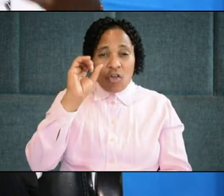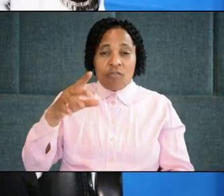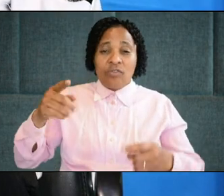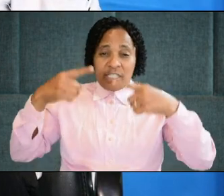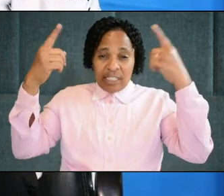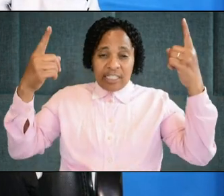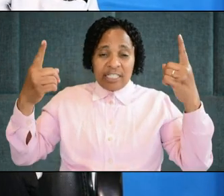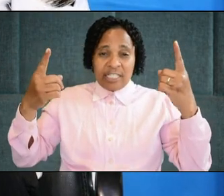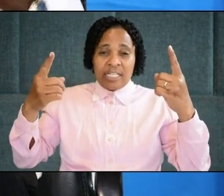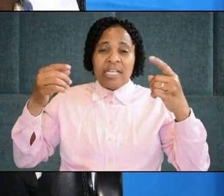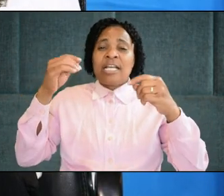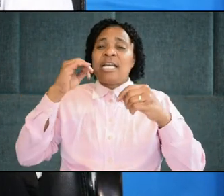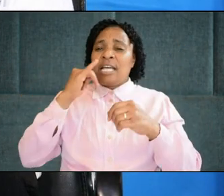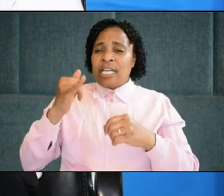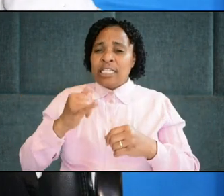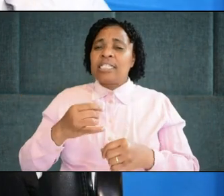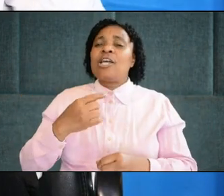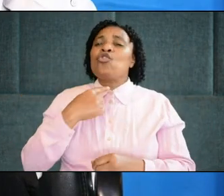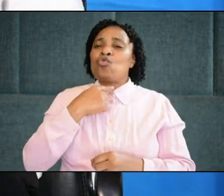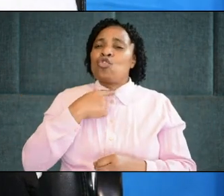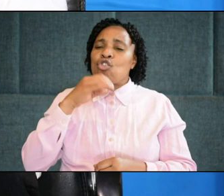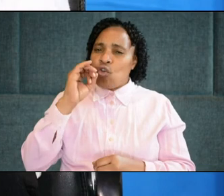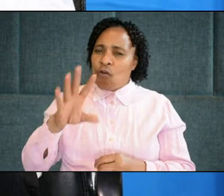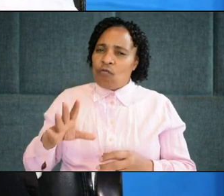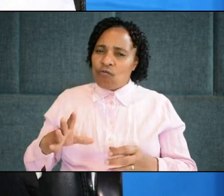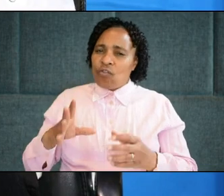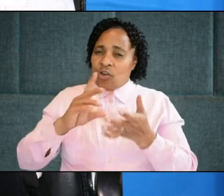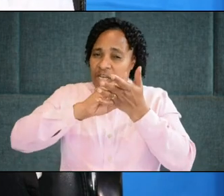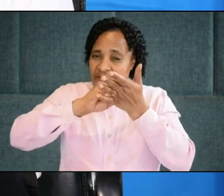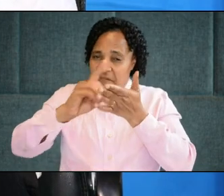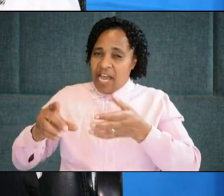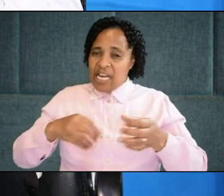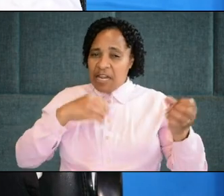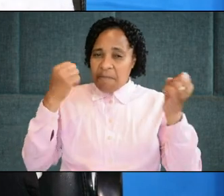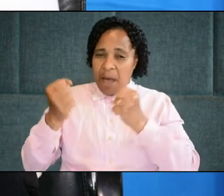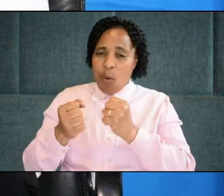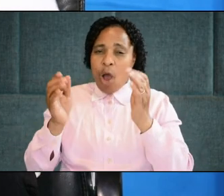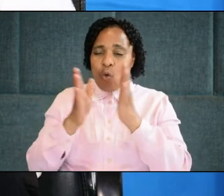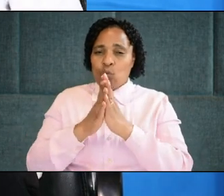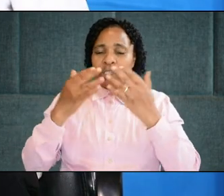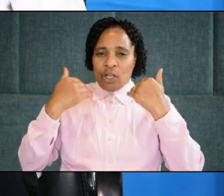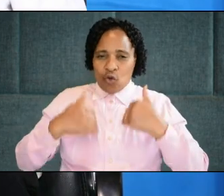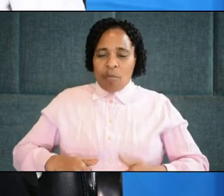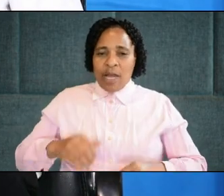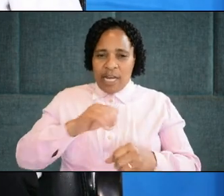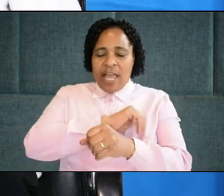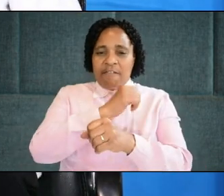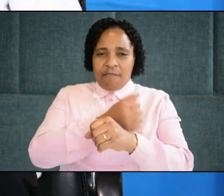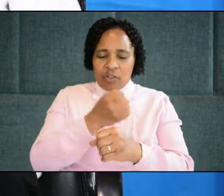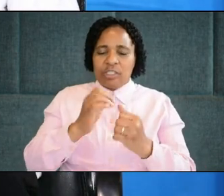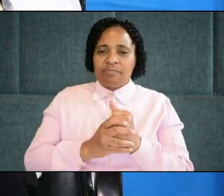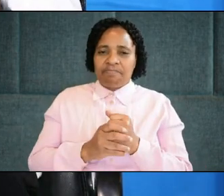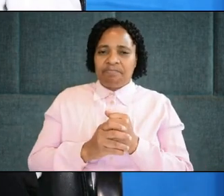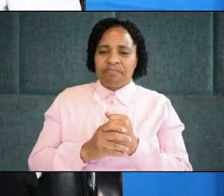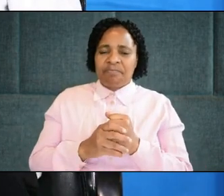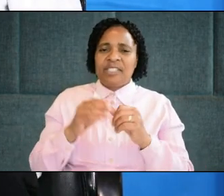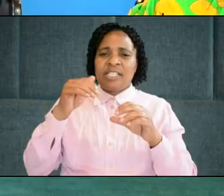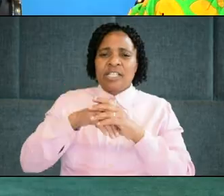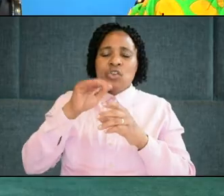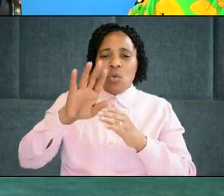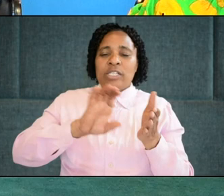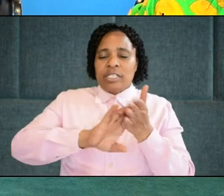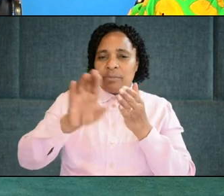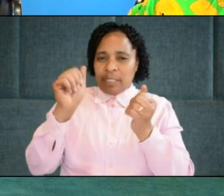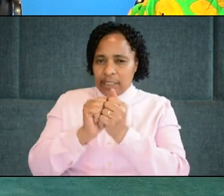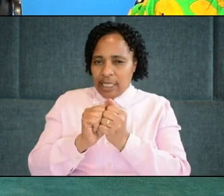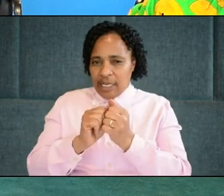is the union of divine power with human effort." Mm-hmm. apply that with regards to chapter